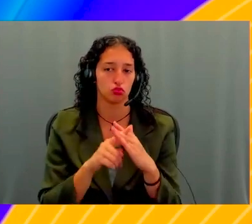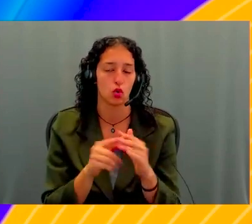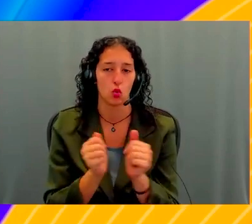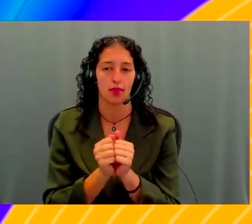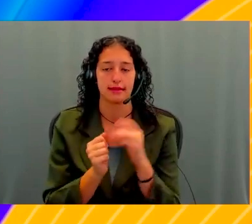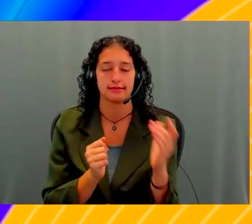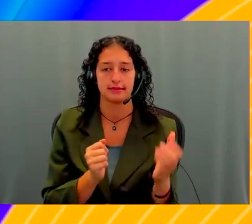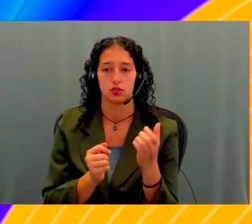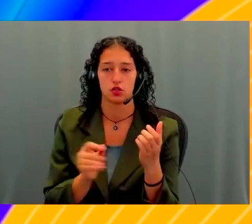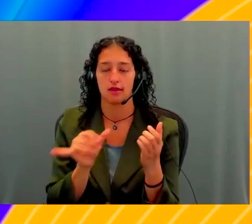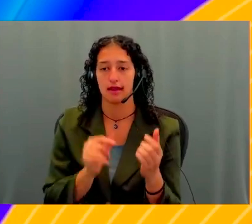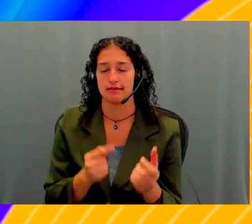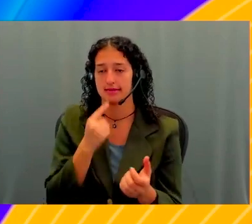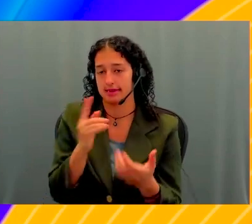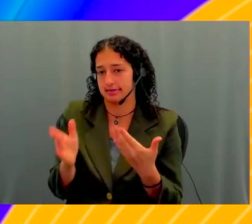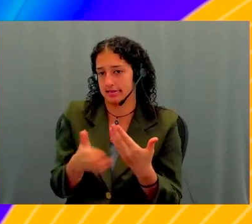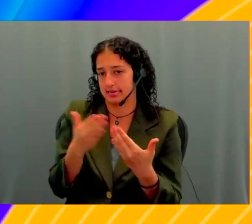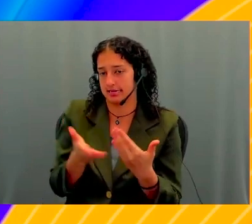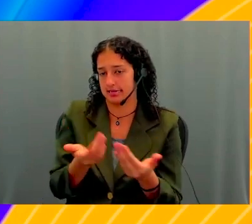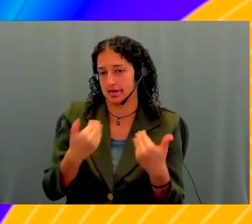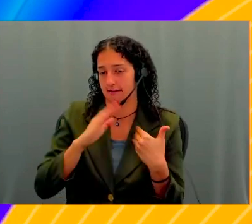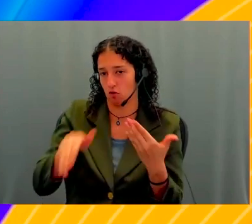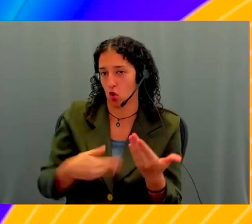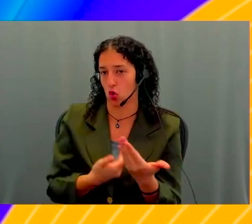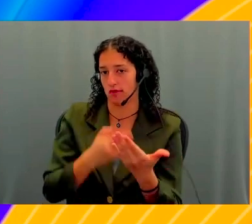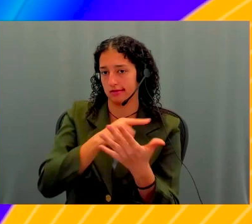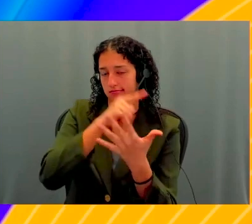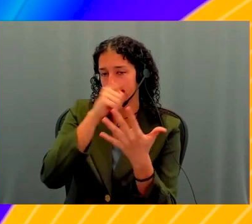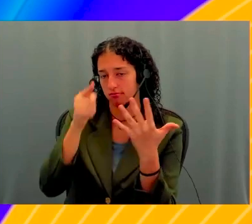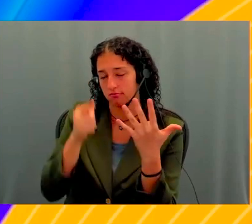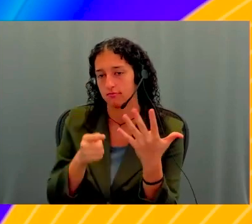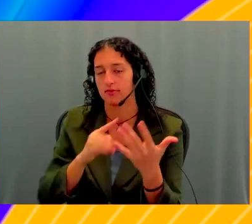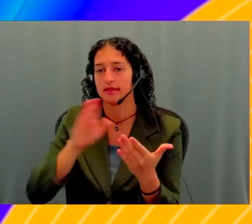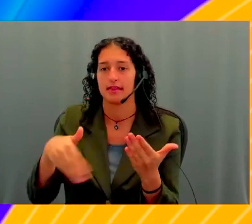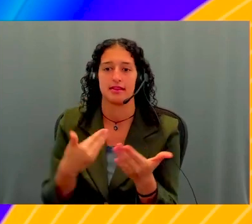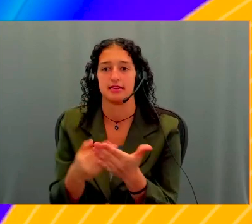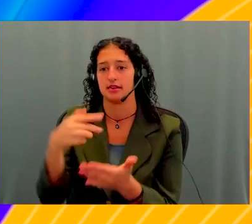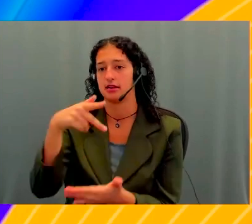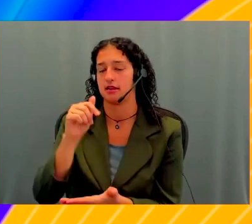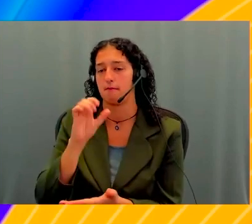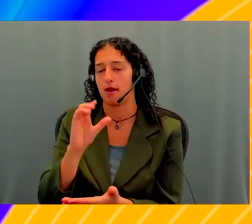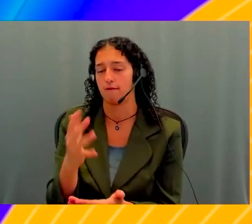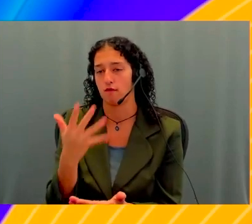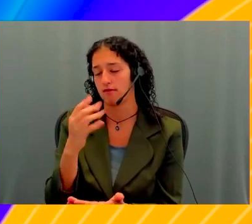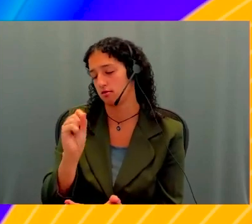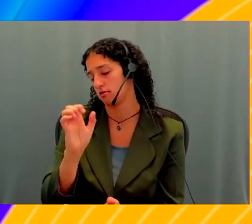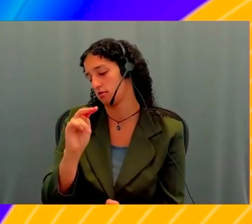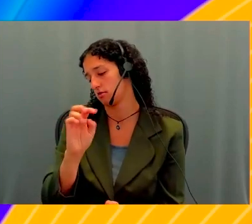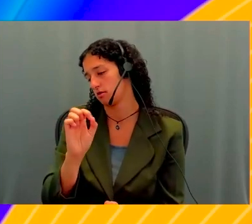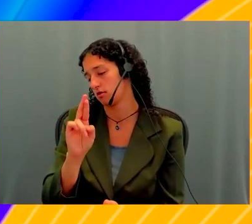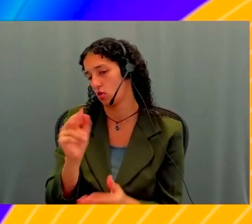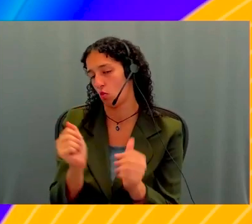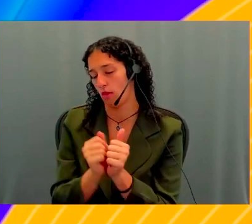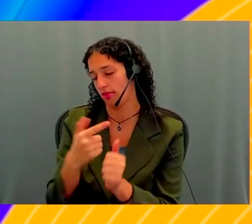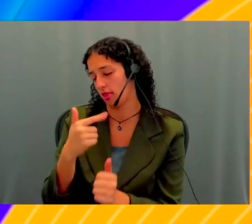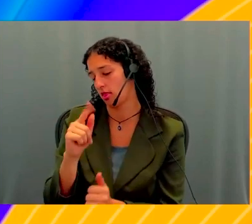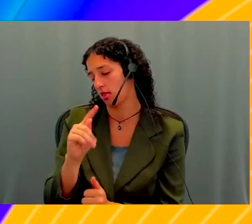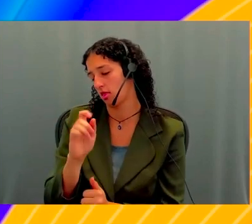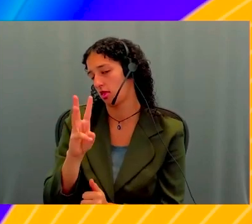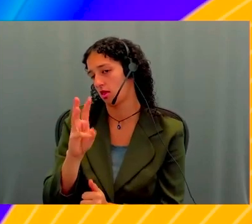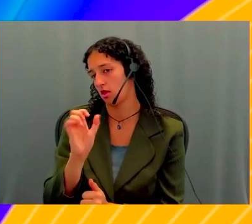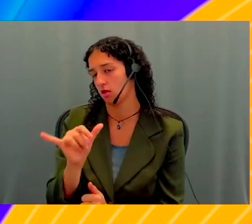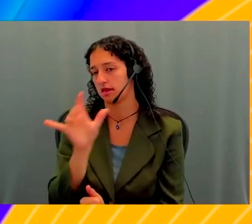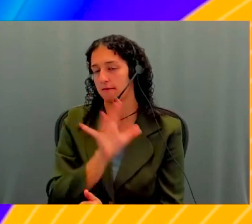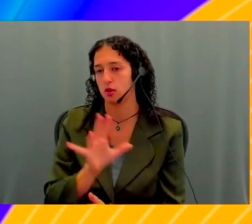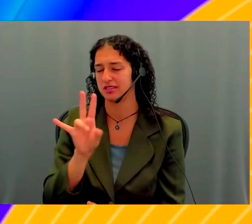said, it's easy. Order these, the entire pack of 5 sensors and an IoT gateway comes together for about $715